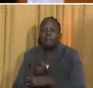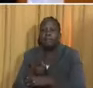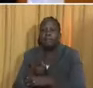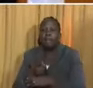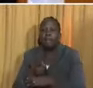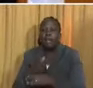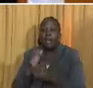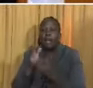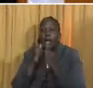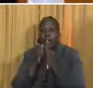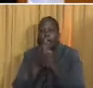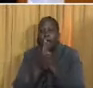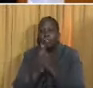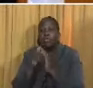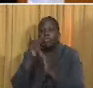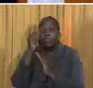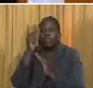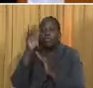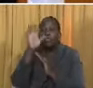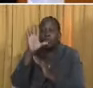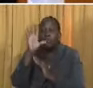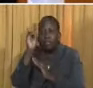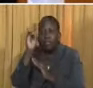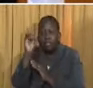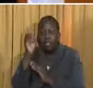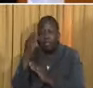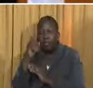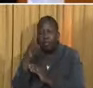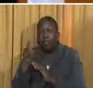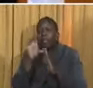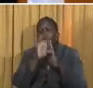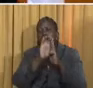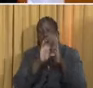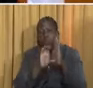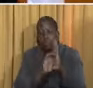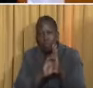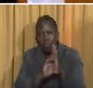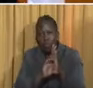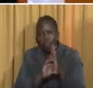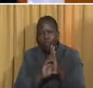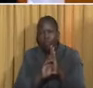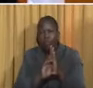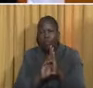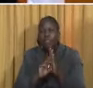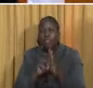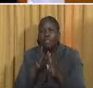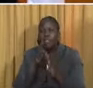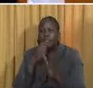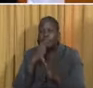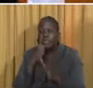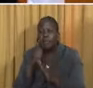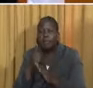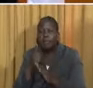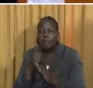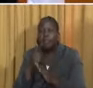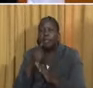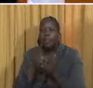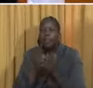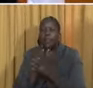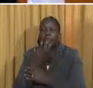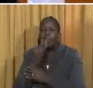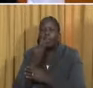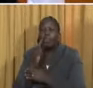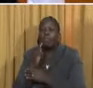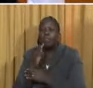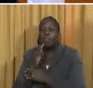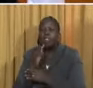Article 250 of the Constitution is what may be called a provision of general